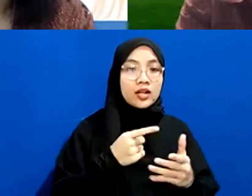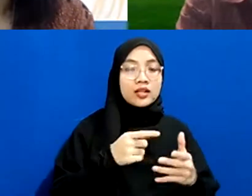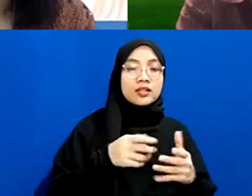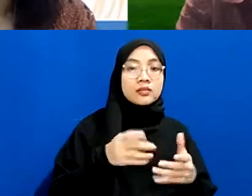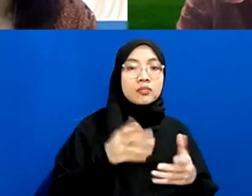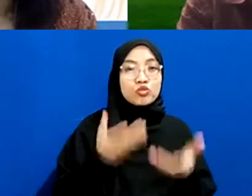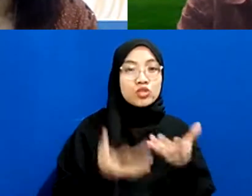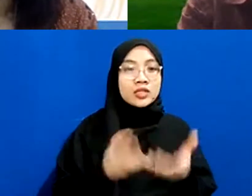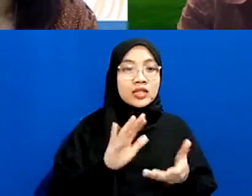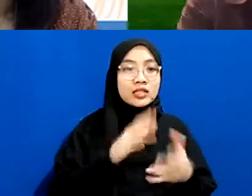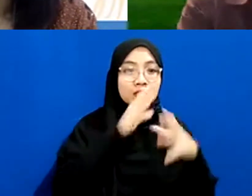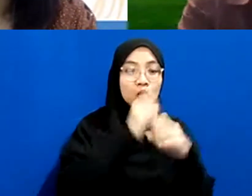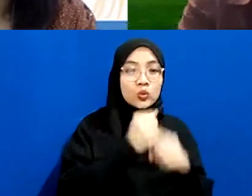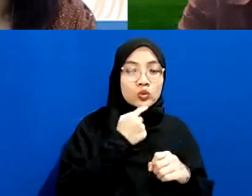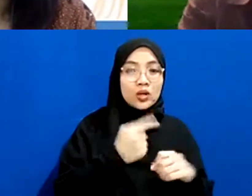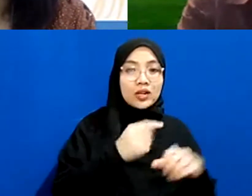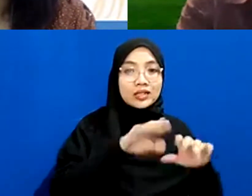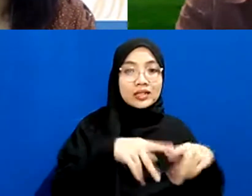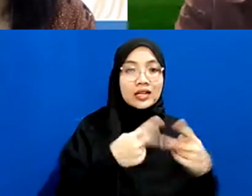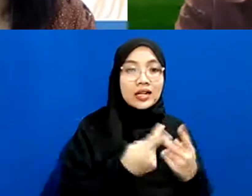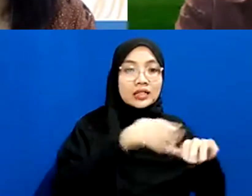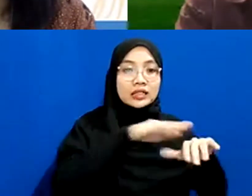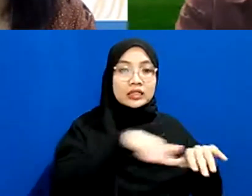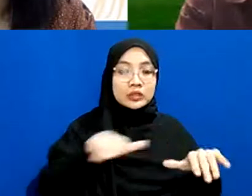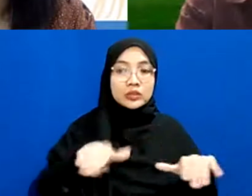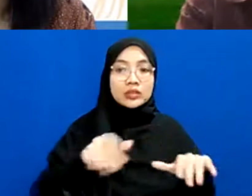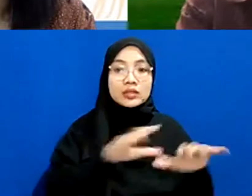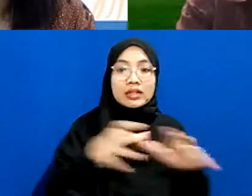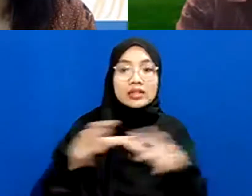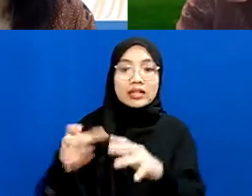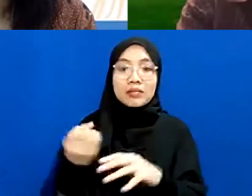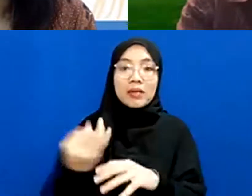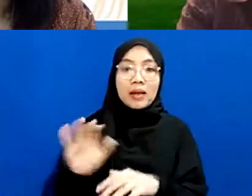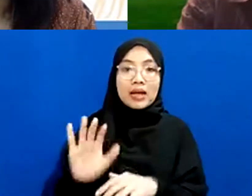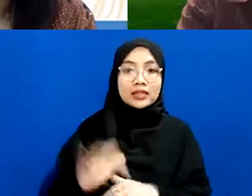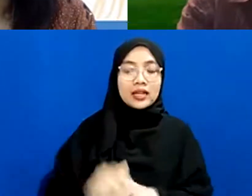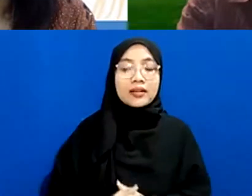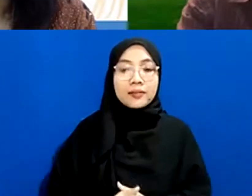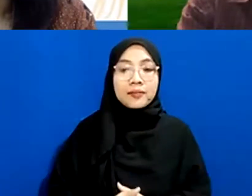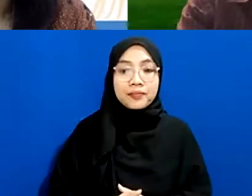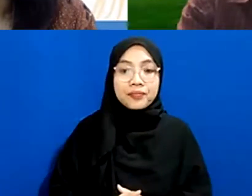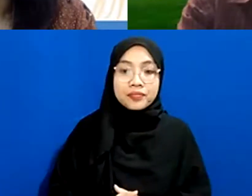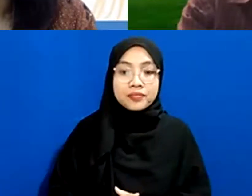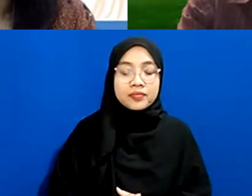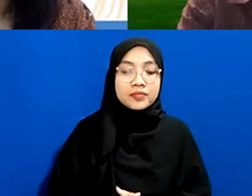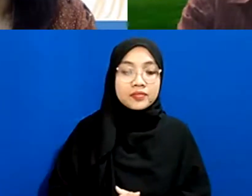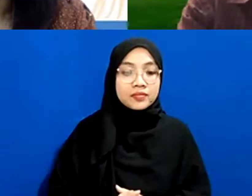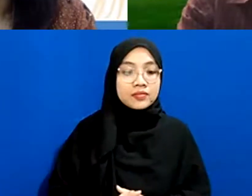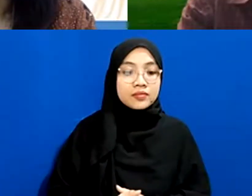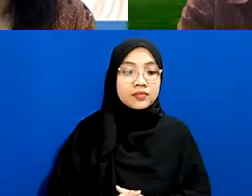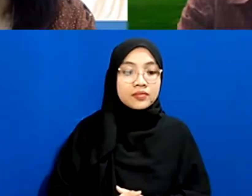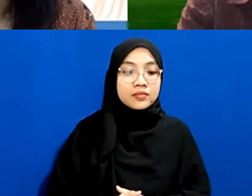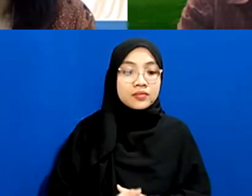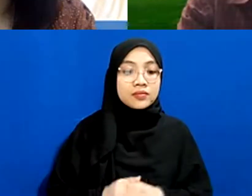My other comment, because I had read the proposal, it would be really nice to see a very clear